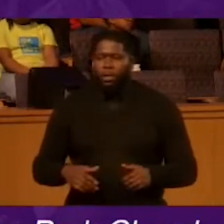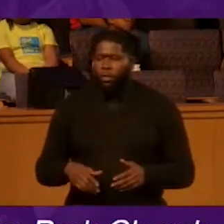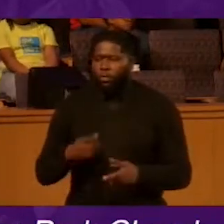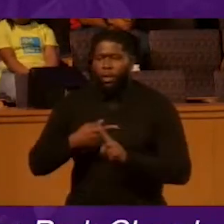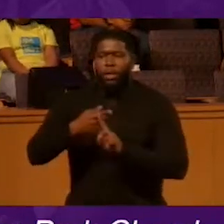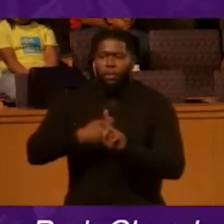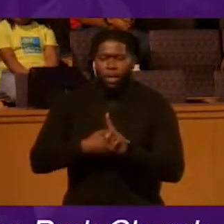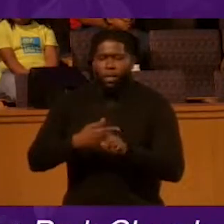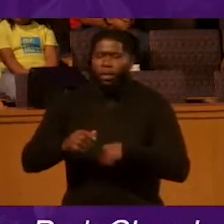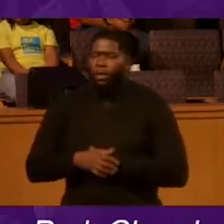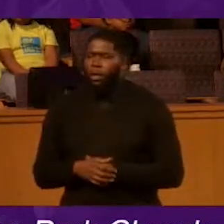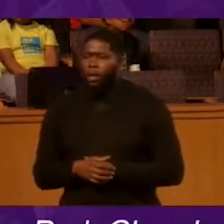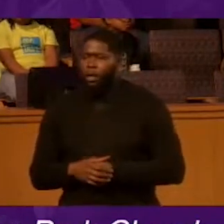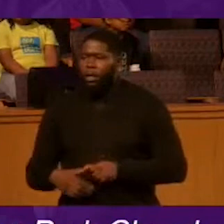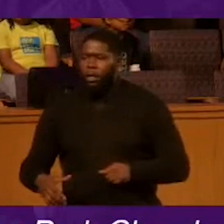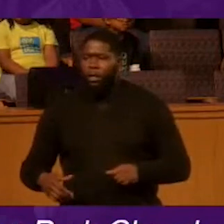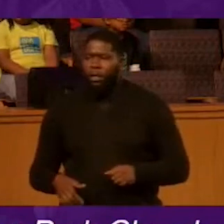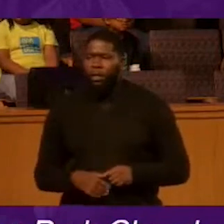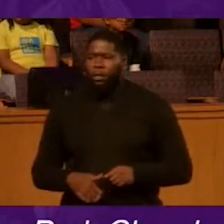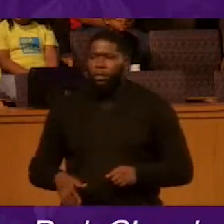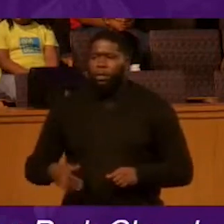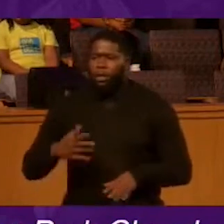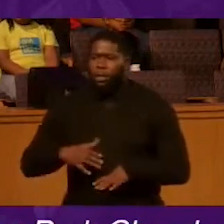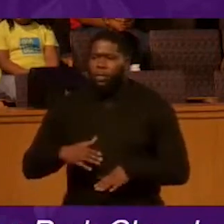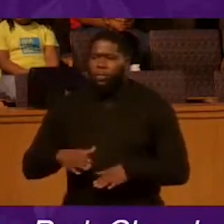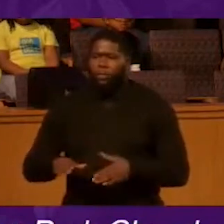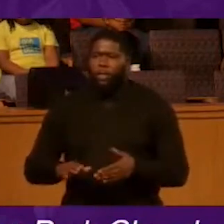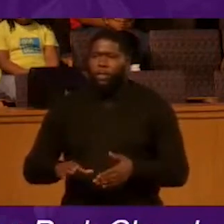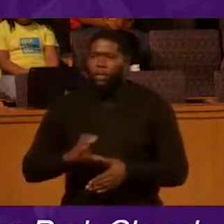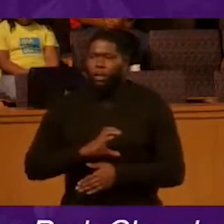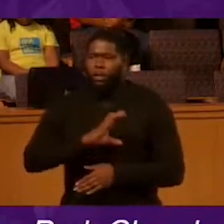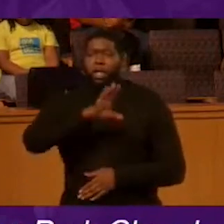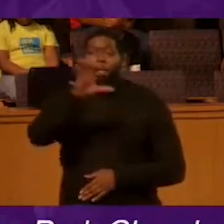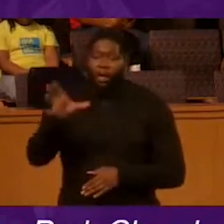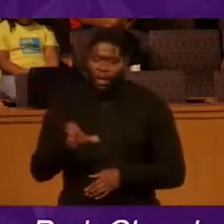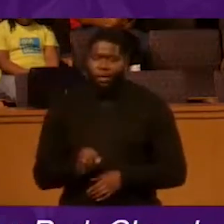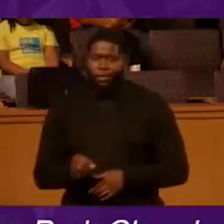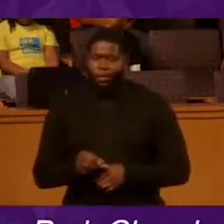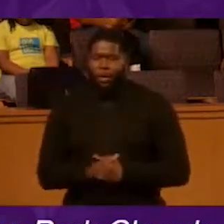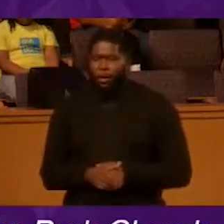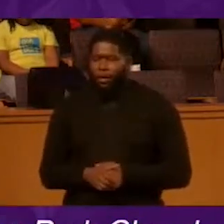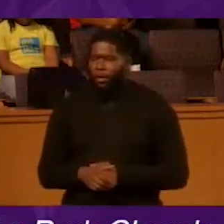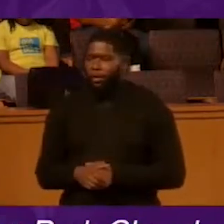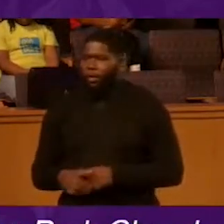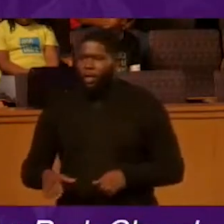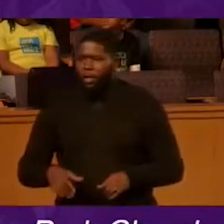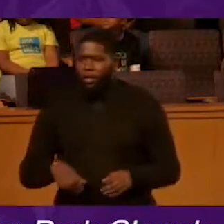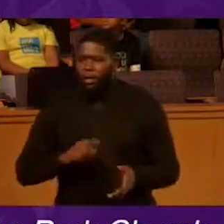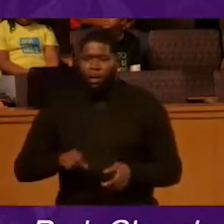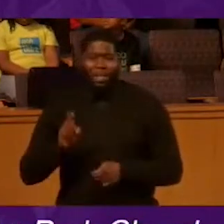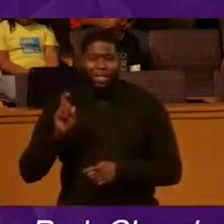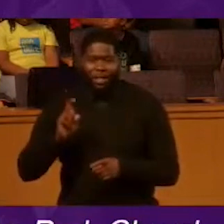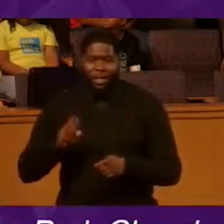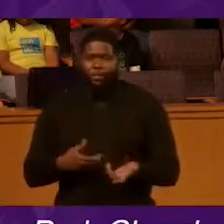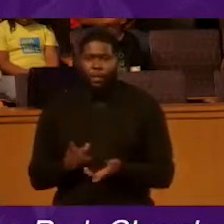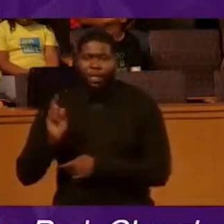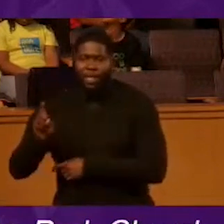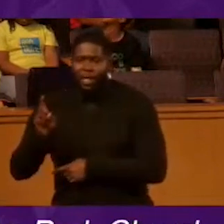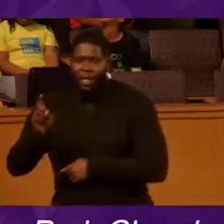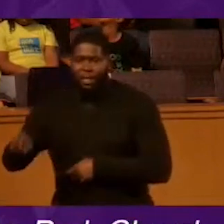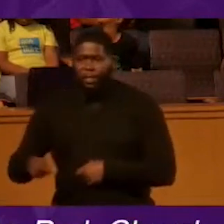children in the Neololo and Kasamba communities that will help to address essential needs such